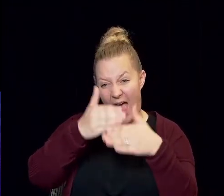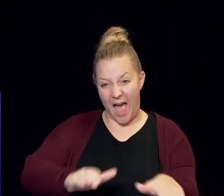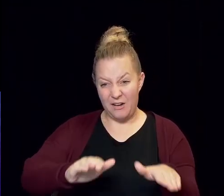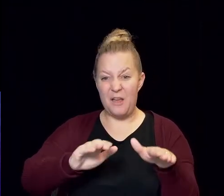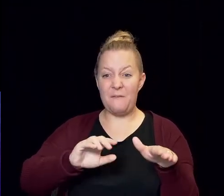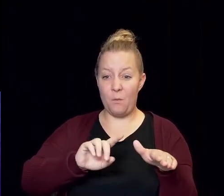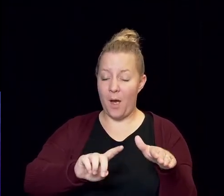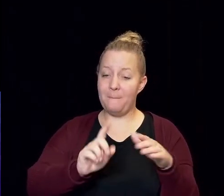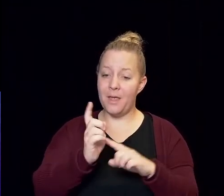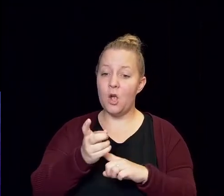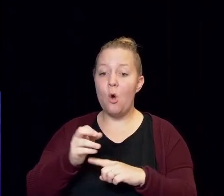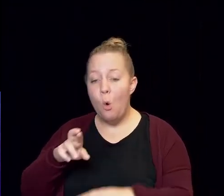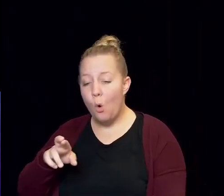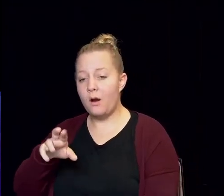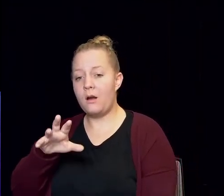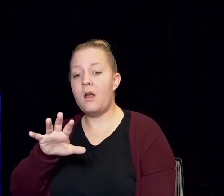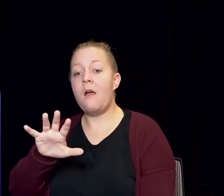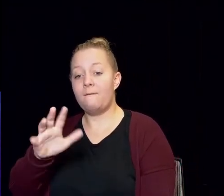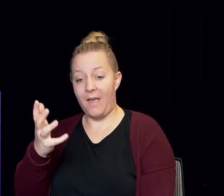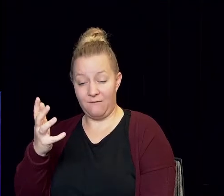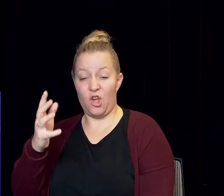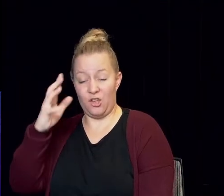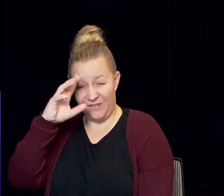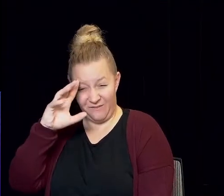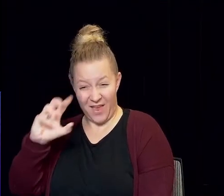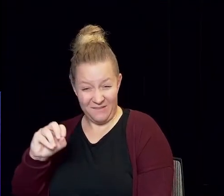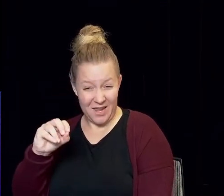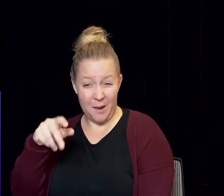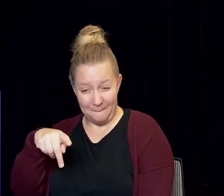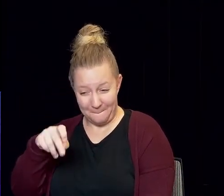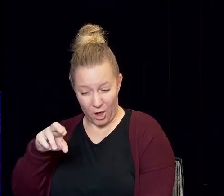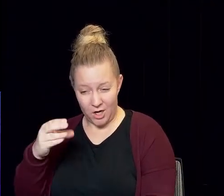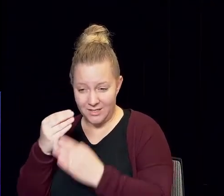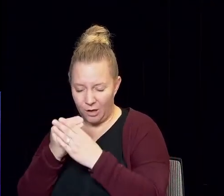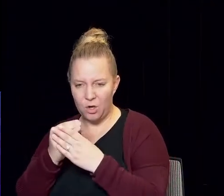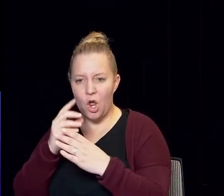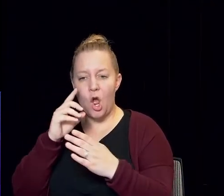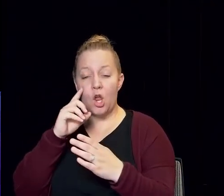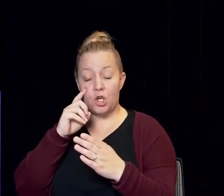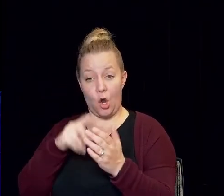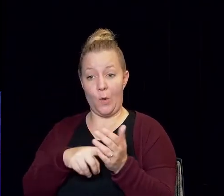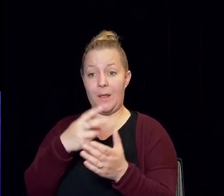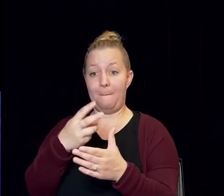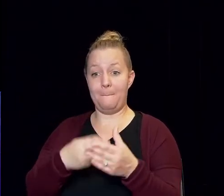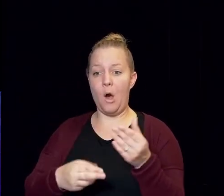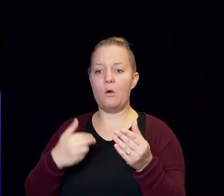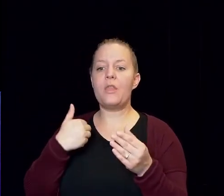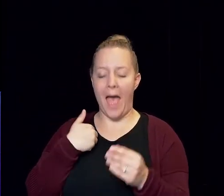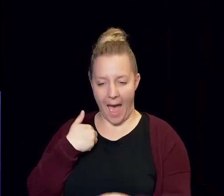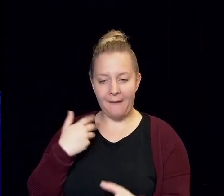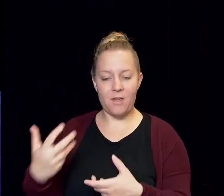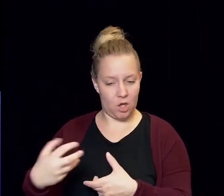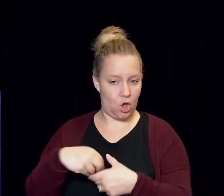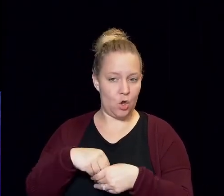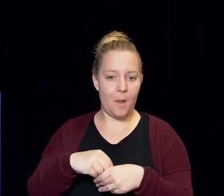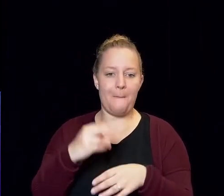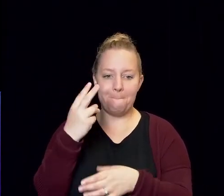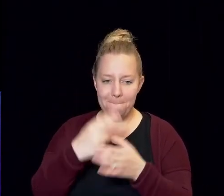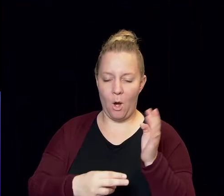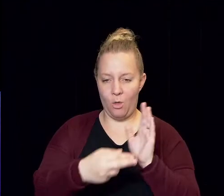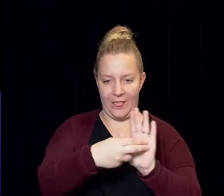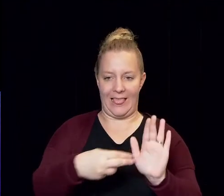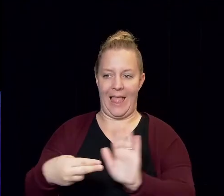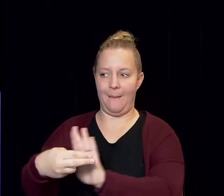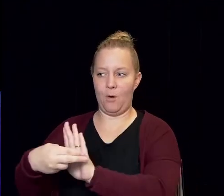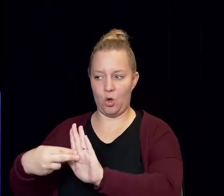as $5.50 per sandwich. But notice in both of those unit rate, I have included both of those